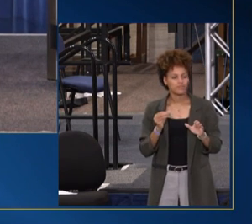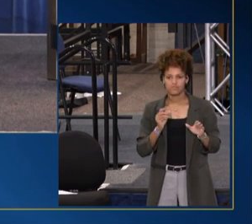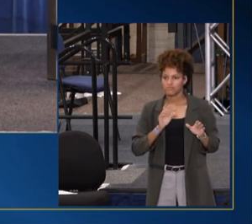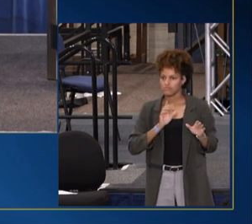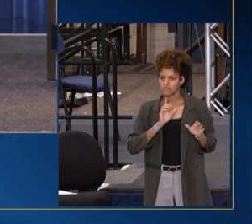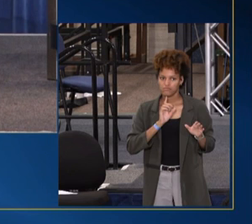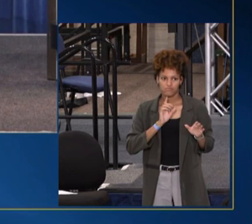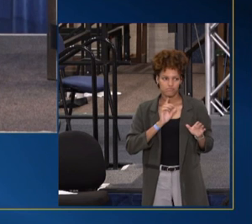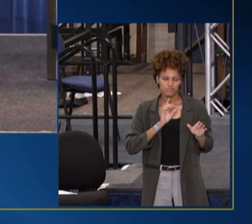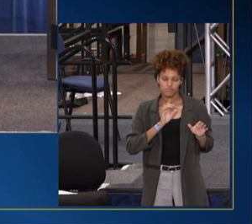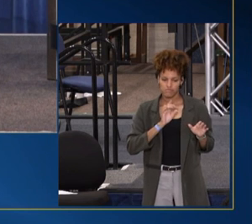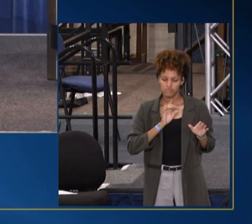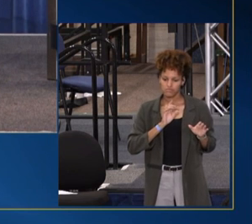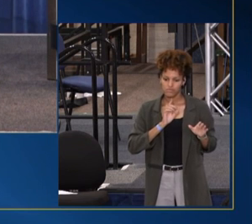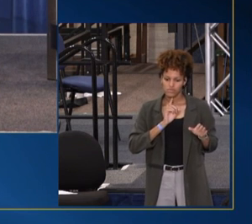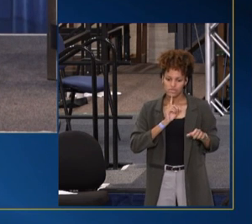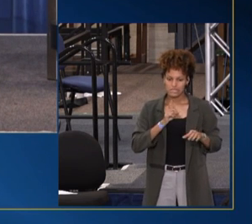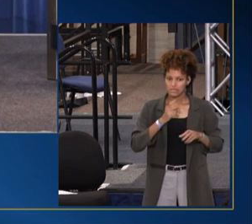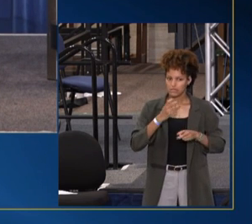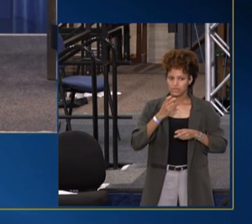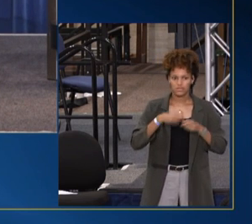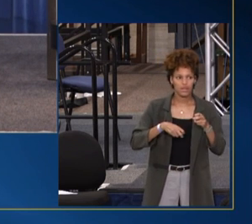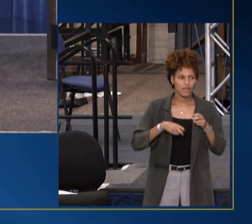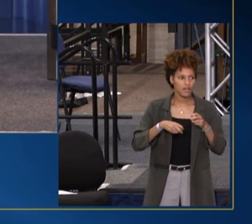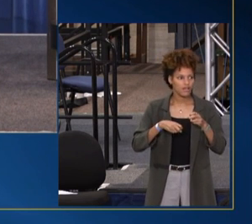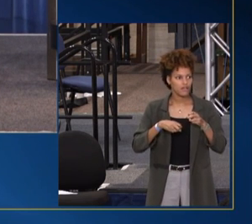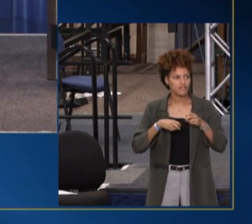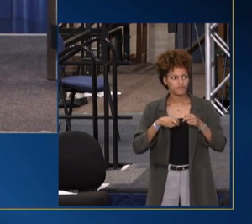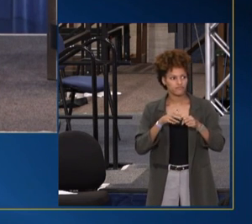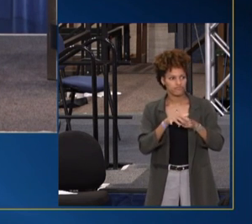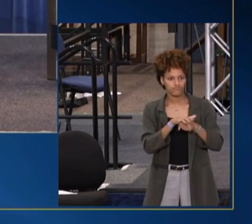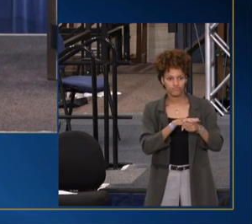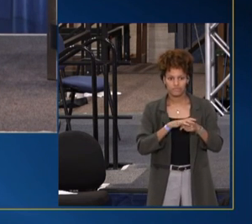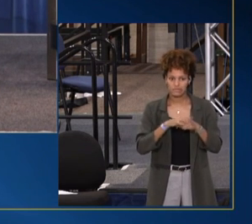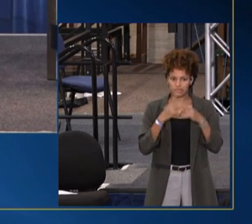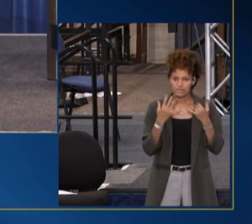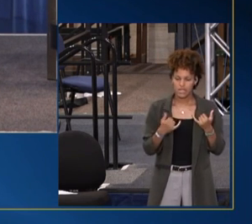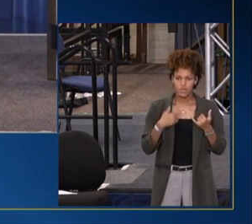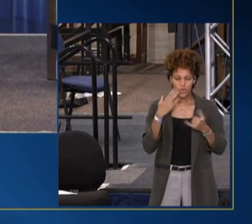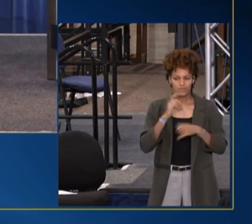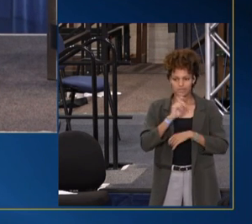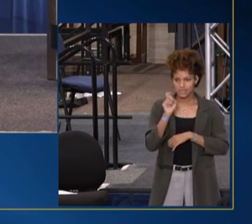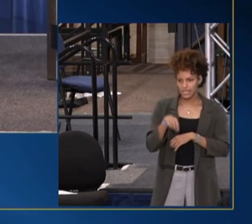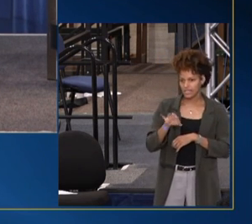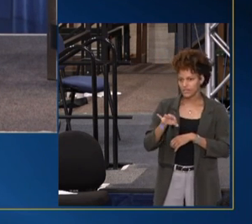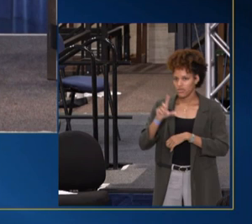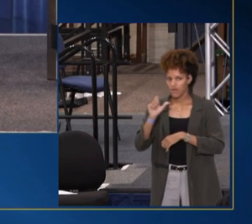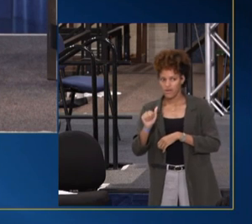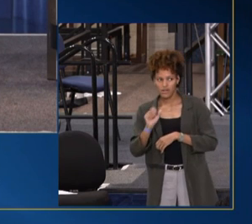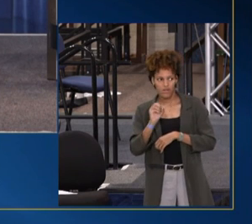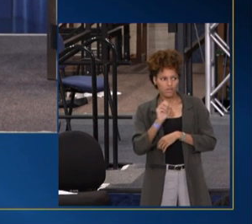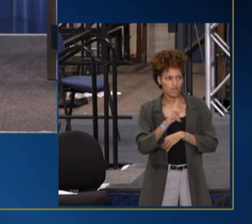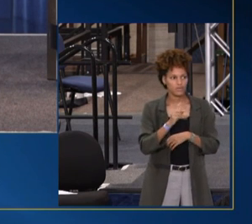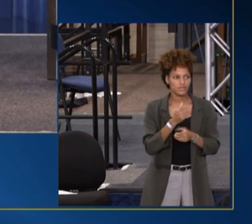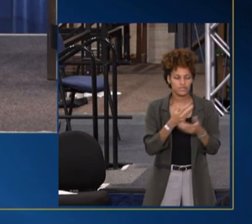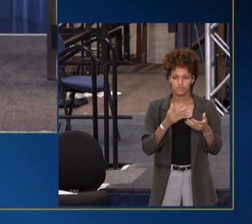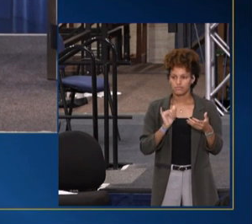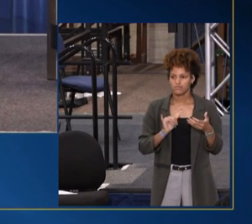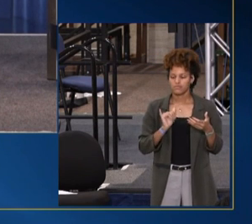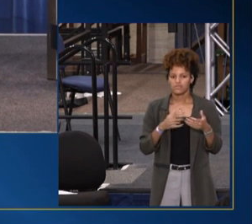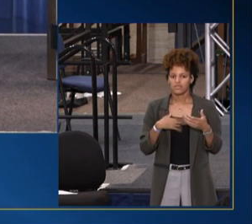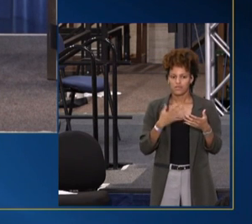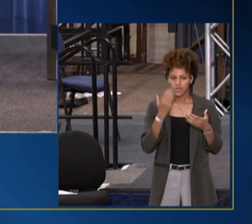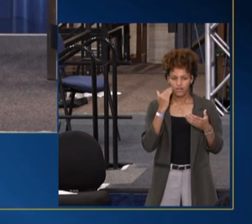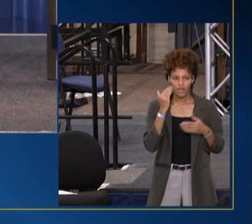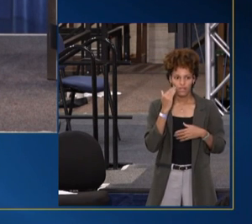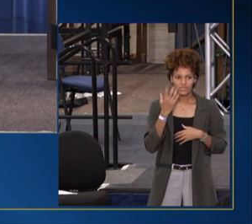tough geographic climates these days, Texas, Florida, and Oklahoma. And I want to acknowledge that